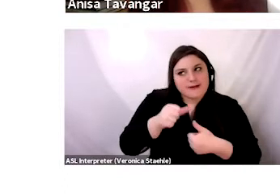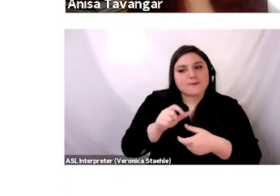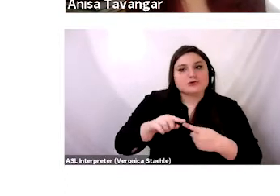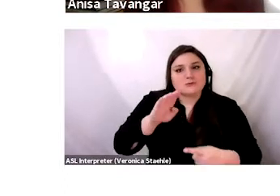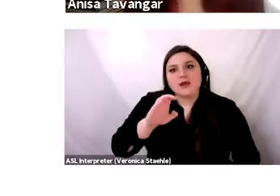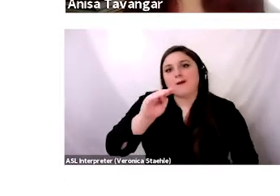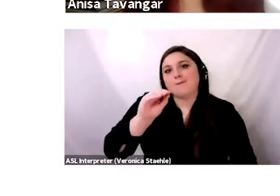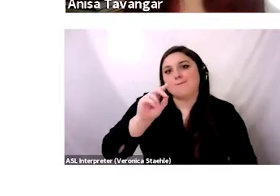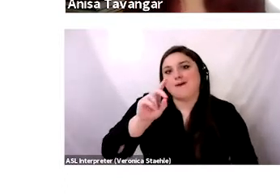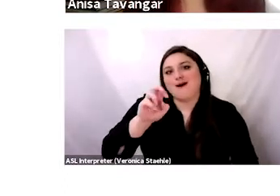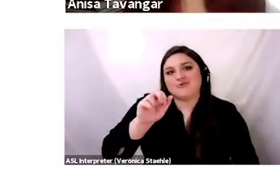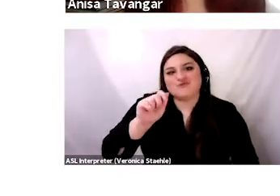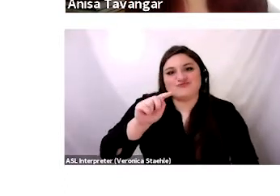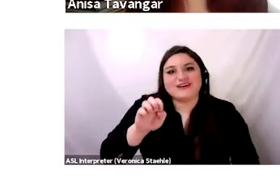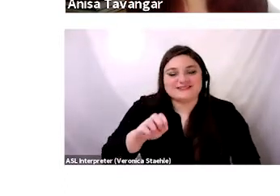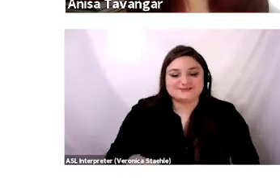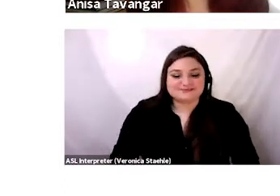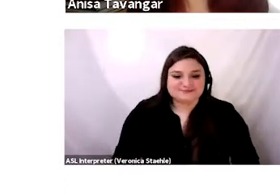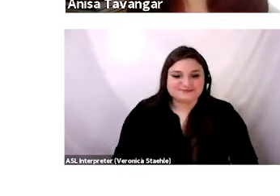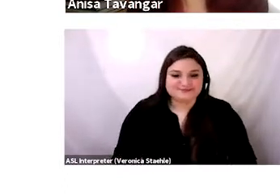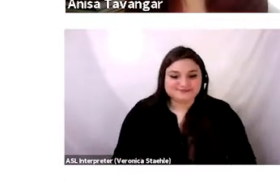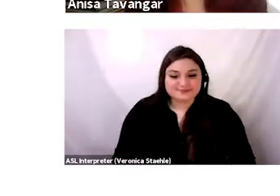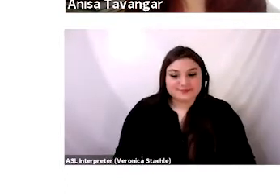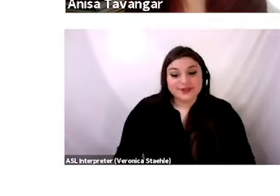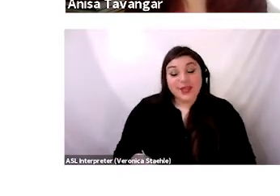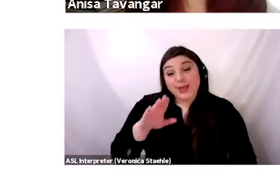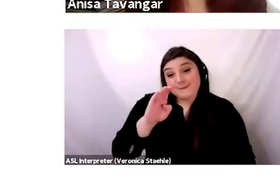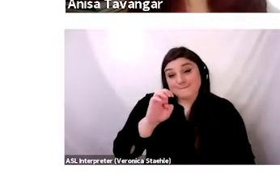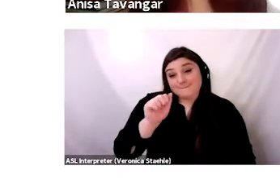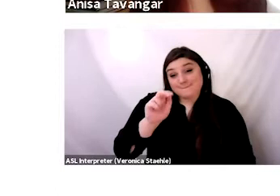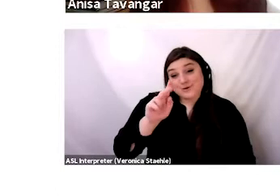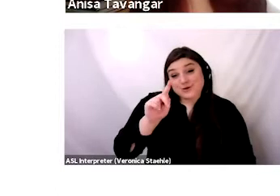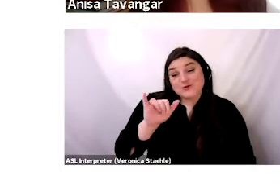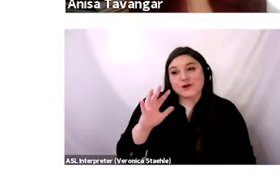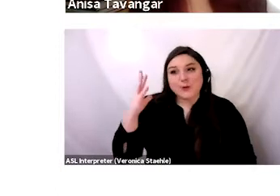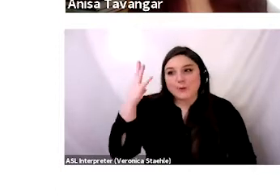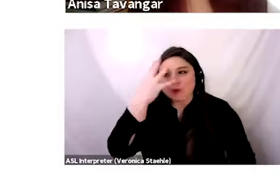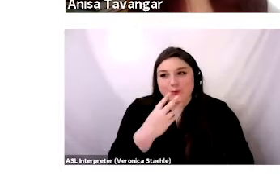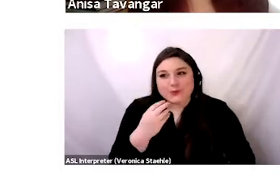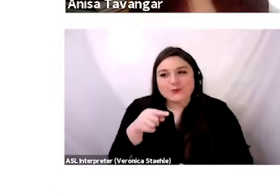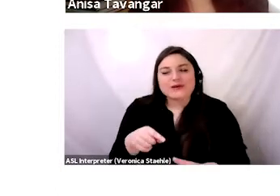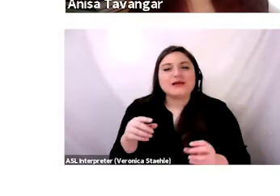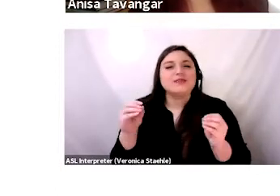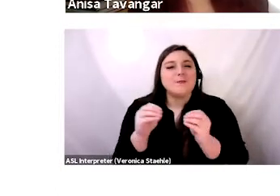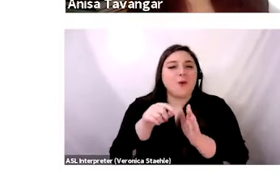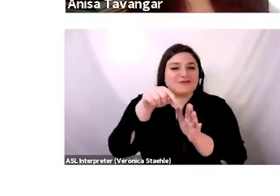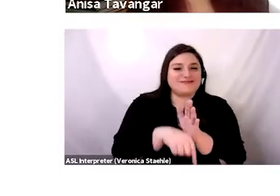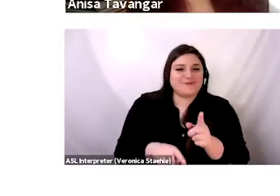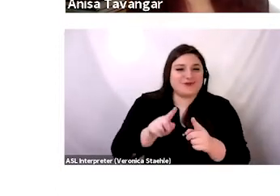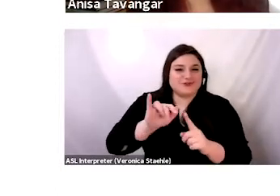Beauty, which is maybe one of the most important ones from my perspective, and one that we'll explore a lot